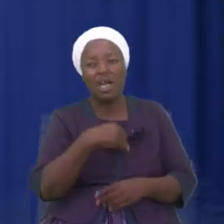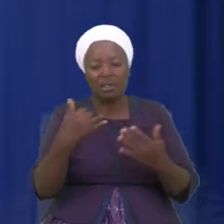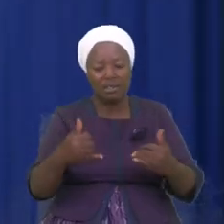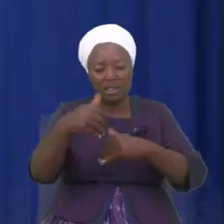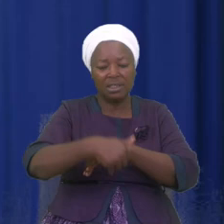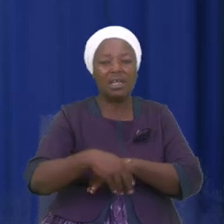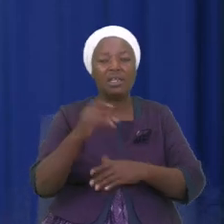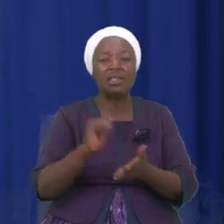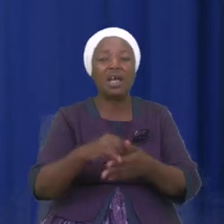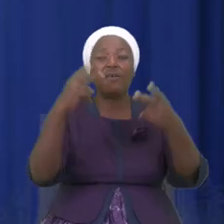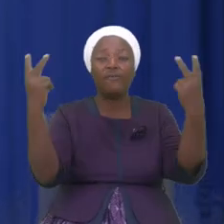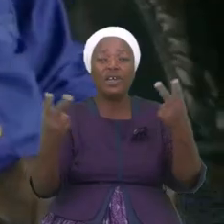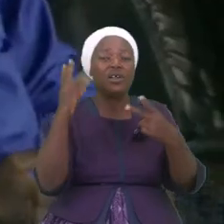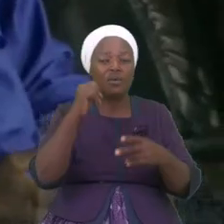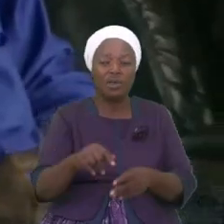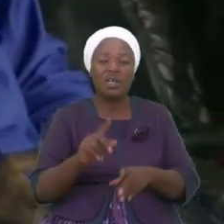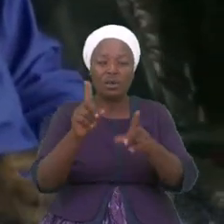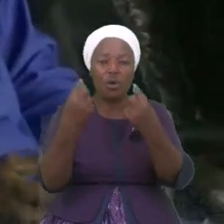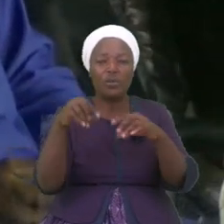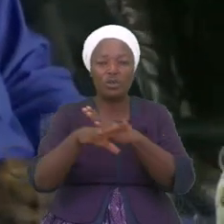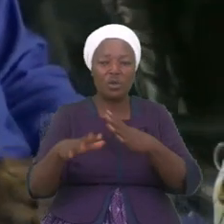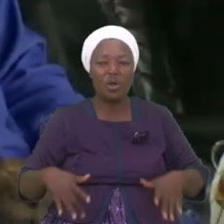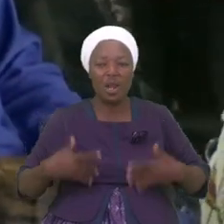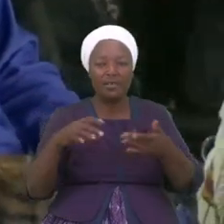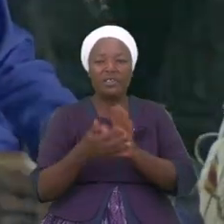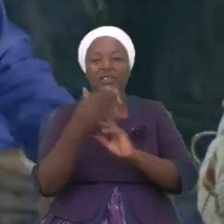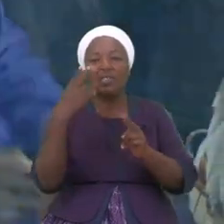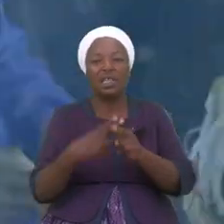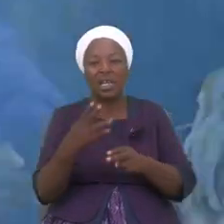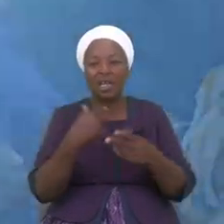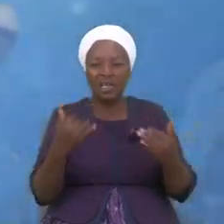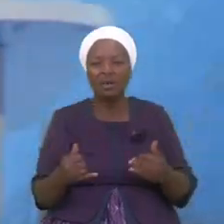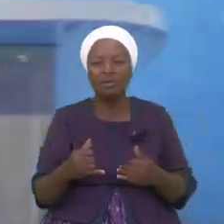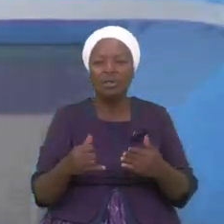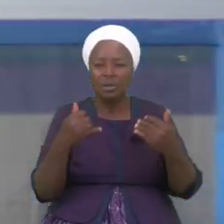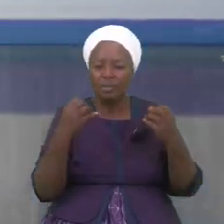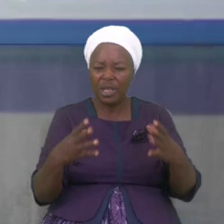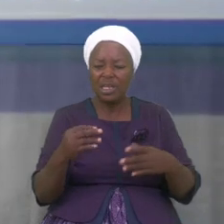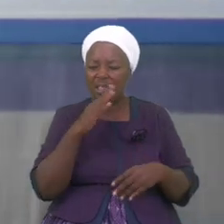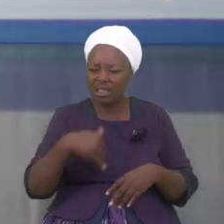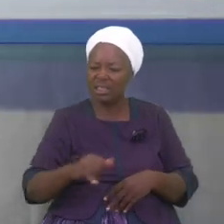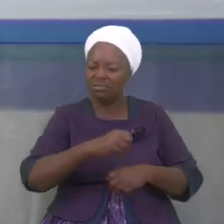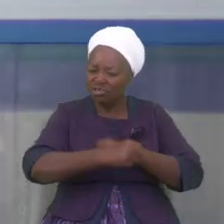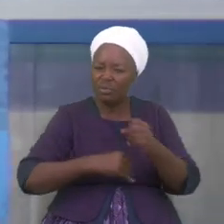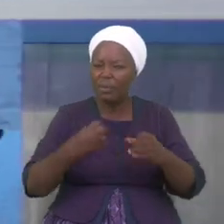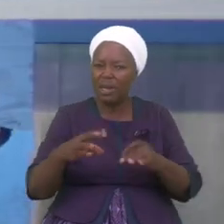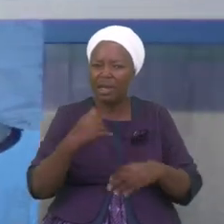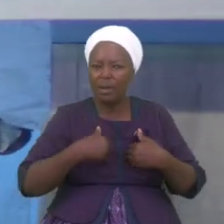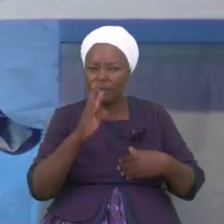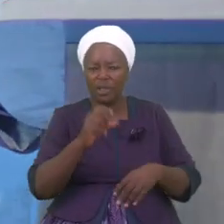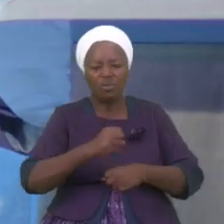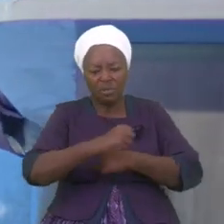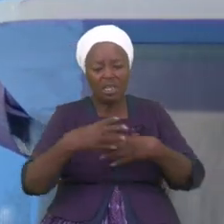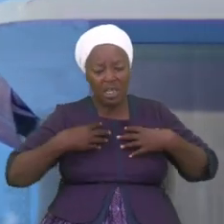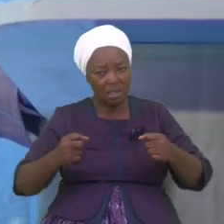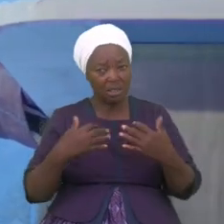victory will pass into your life. And now many people were still suffering. Many have been healed already, but many were still